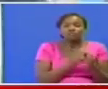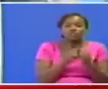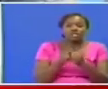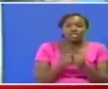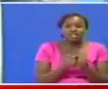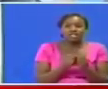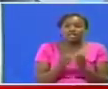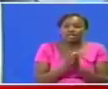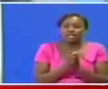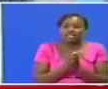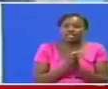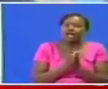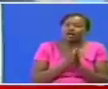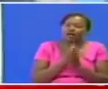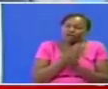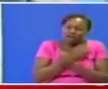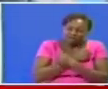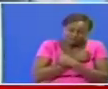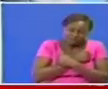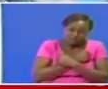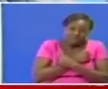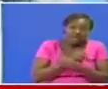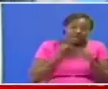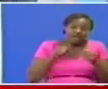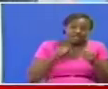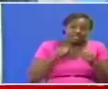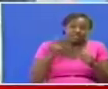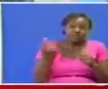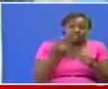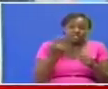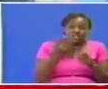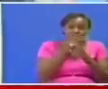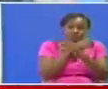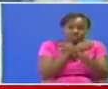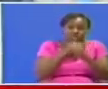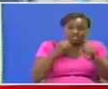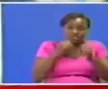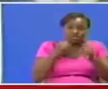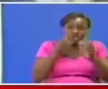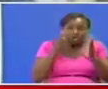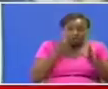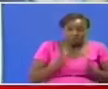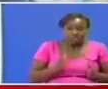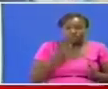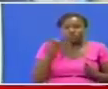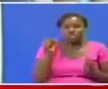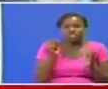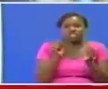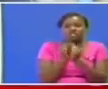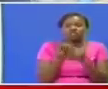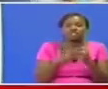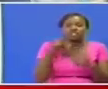and dispassionately agree on a single presidential candidate for the 2017 elections.